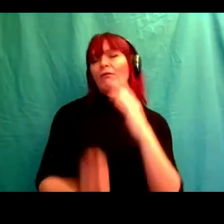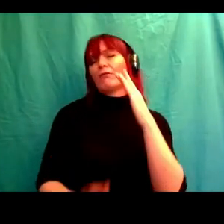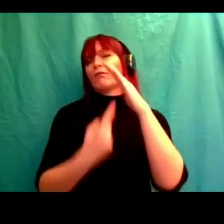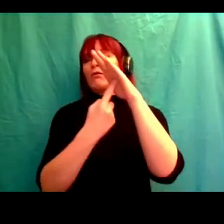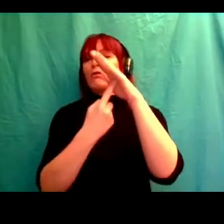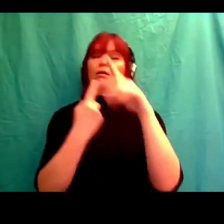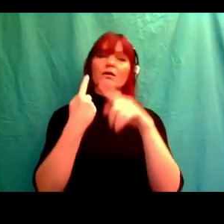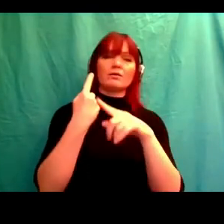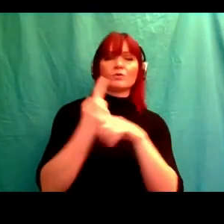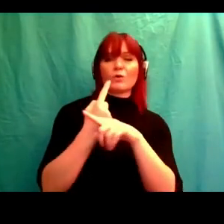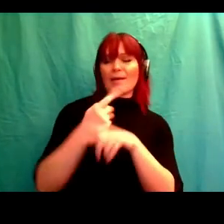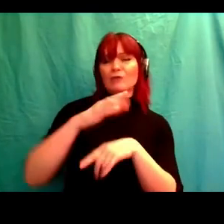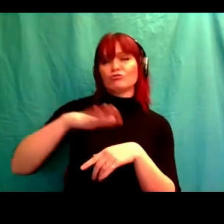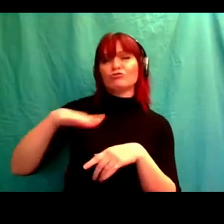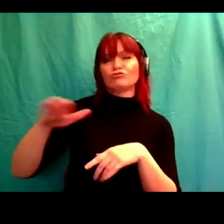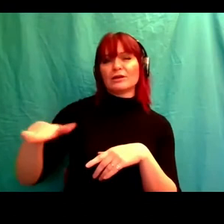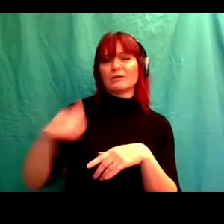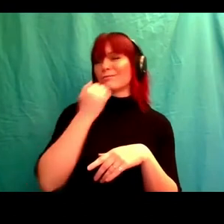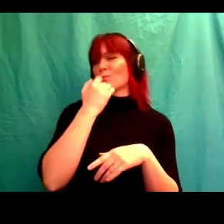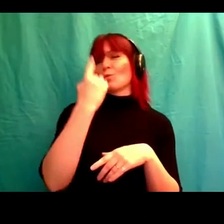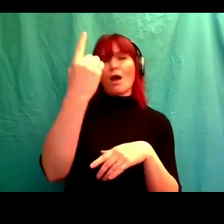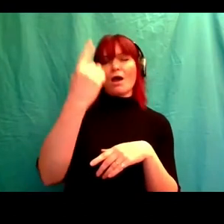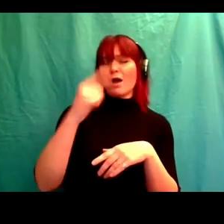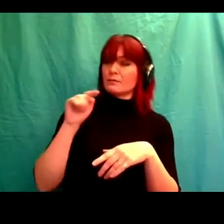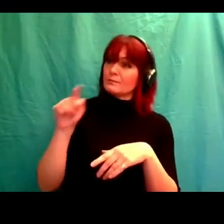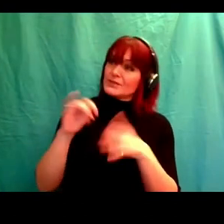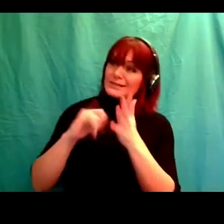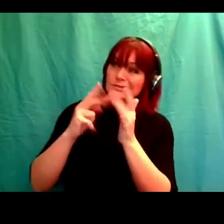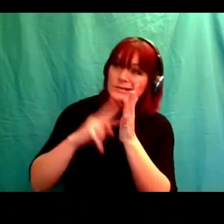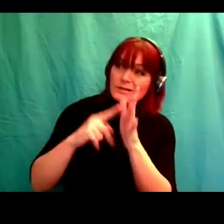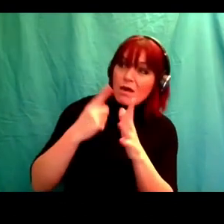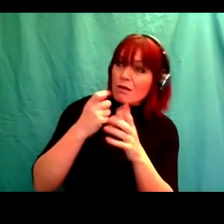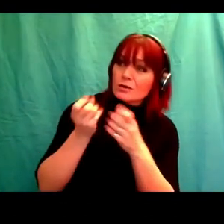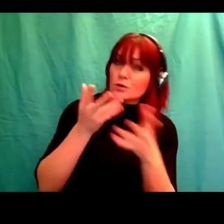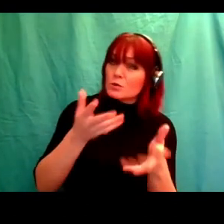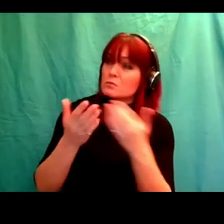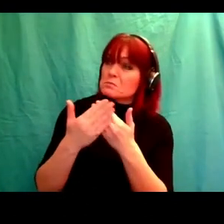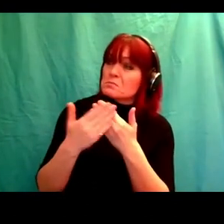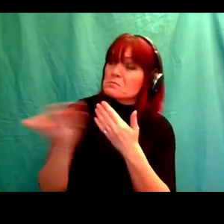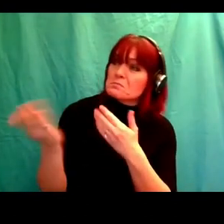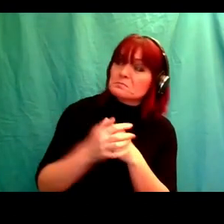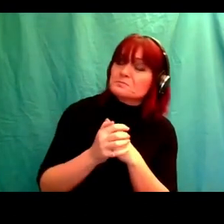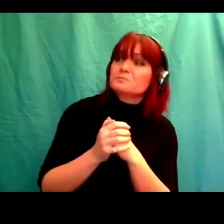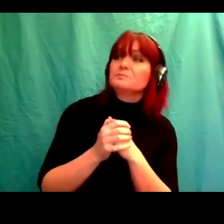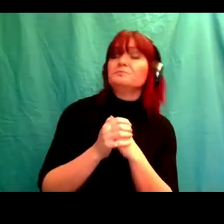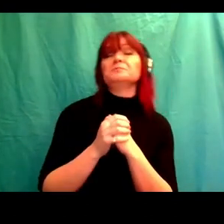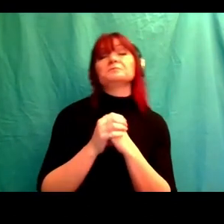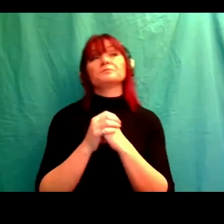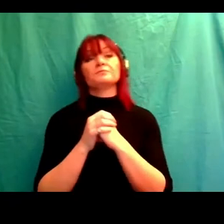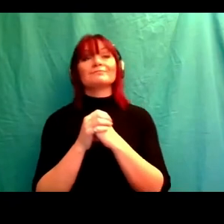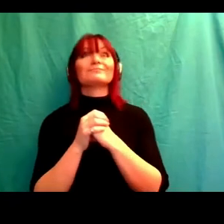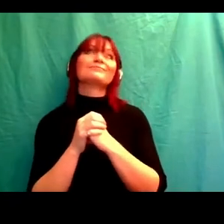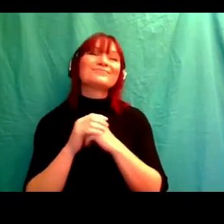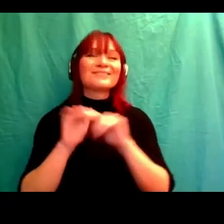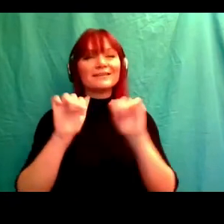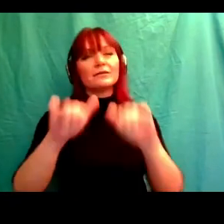children's well-being. So right, I wonder if it's worth kind of sharing a few snippets of that, those findings. Yeah,